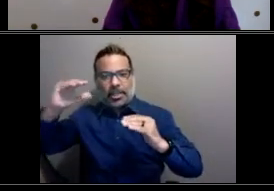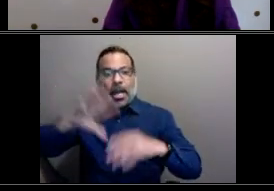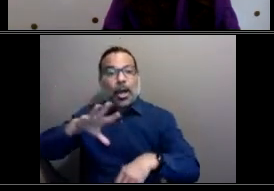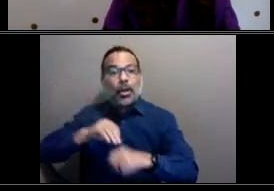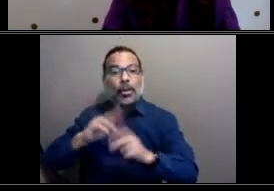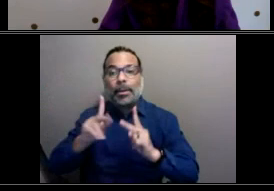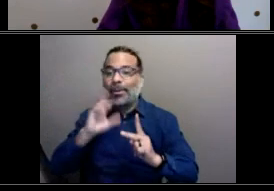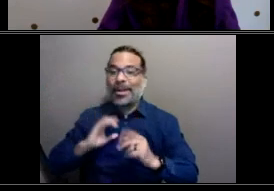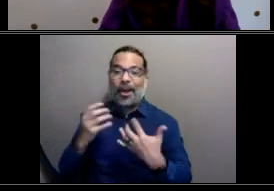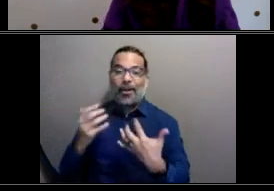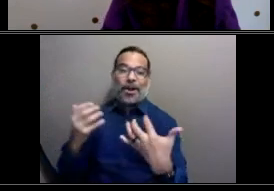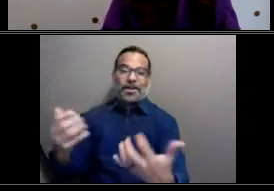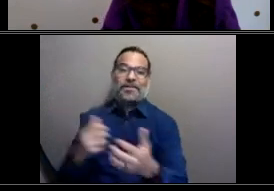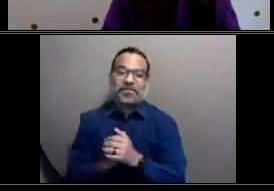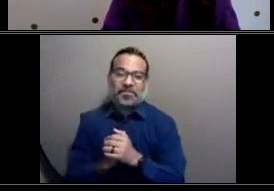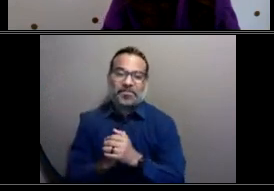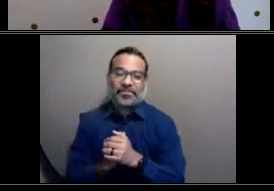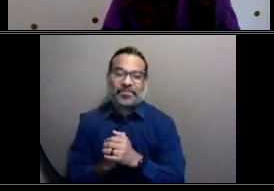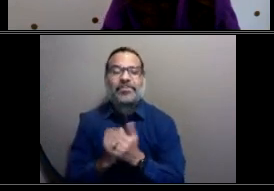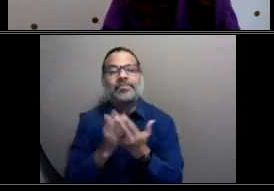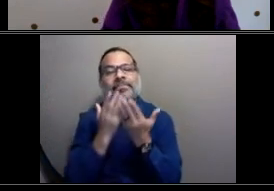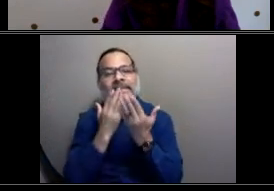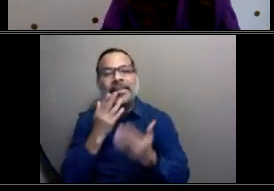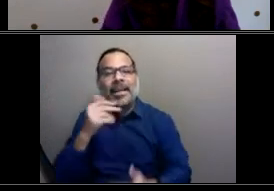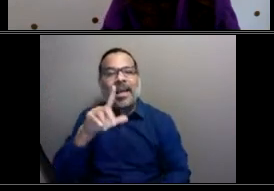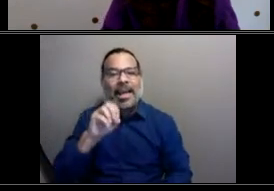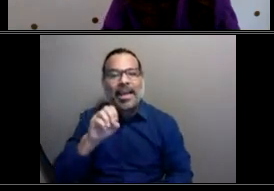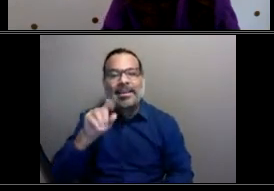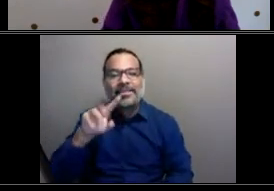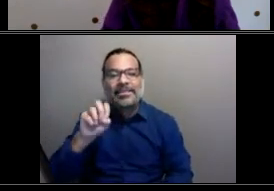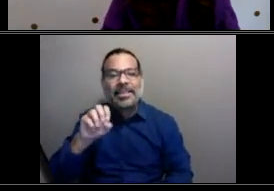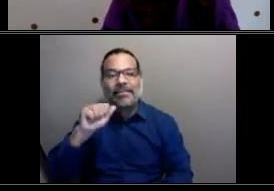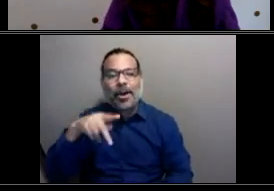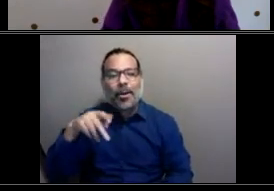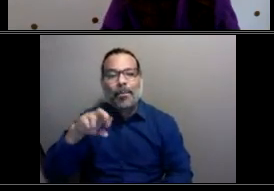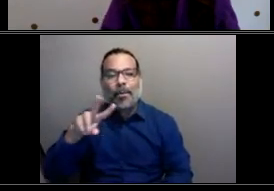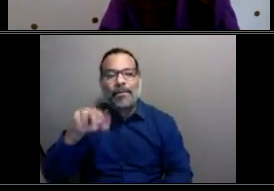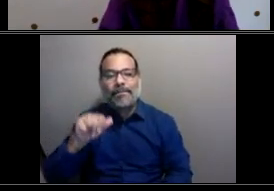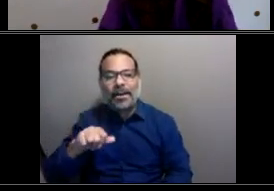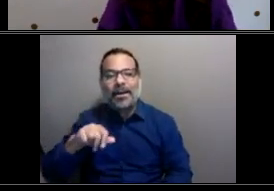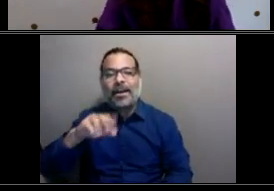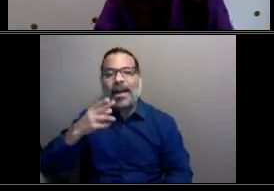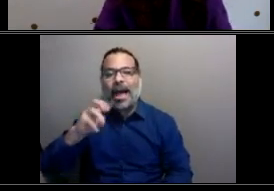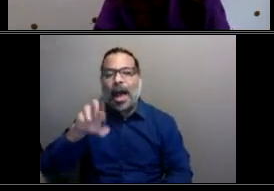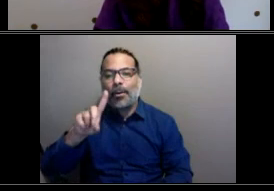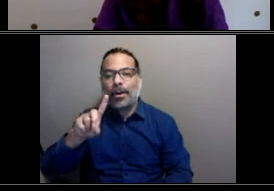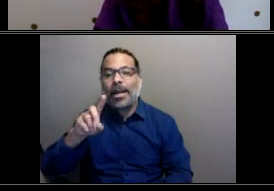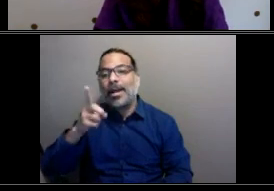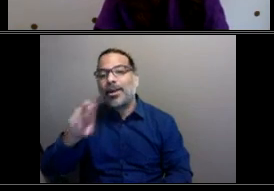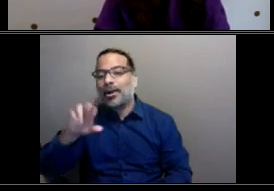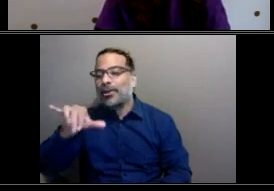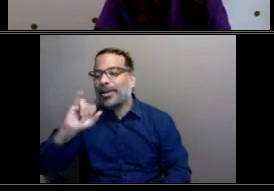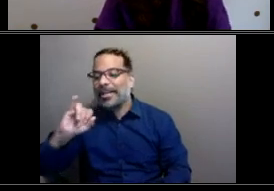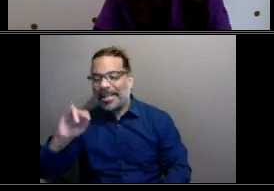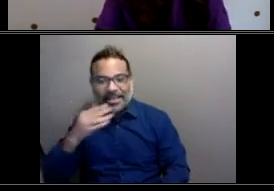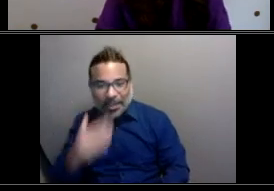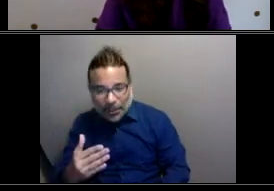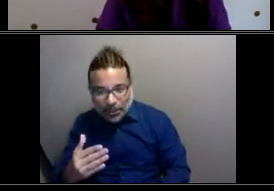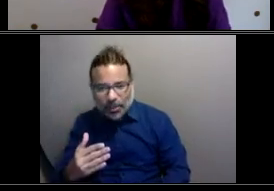our audience. So I want to thank you, Hale, Steve, Apurva, Howard, and Dr. Yin for your time today. This has been a